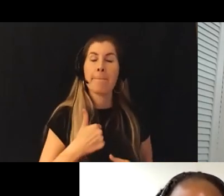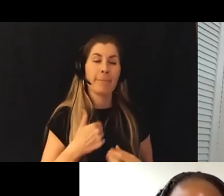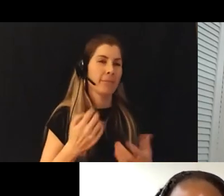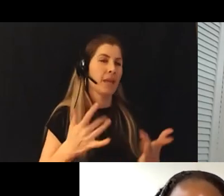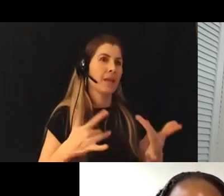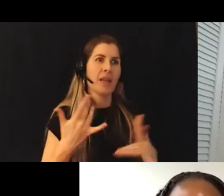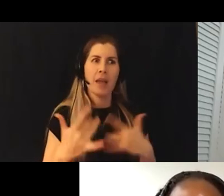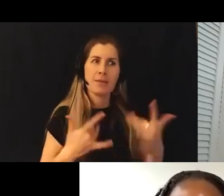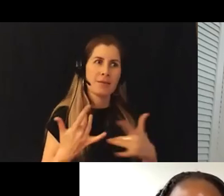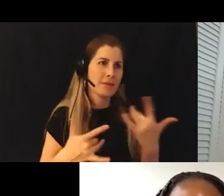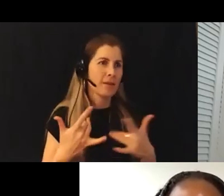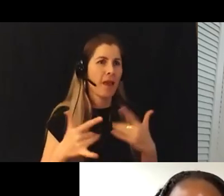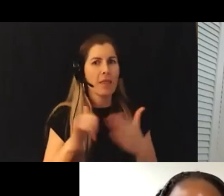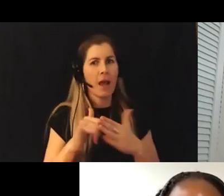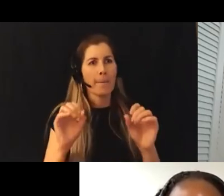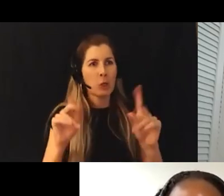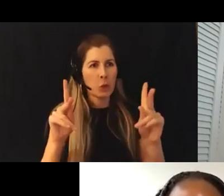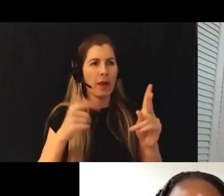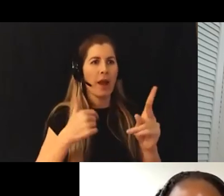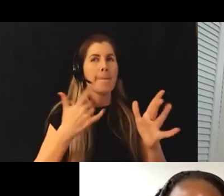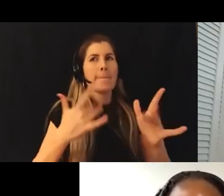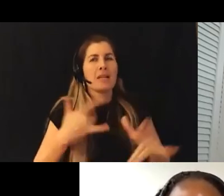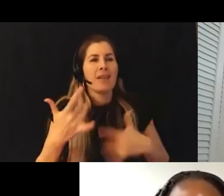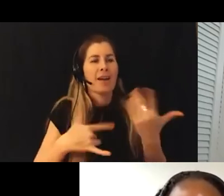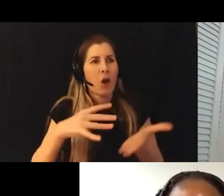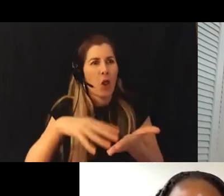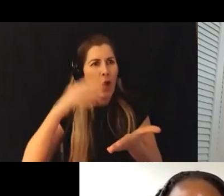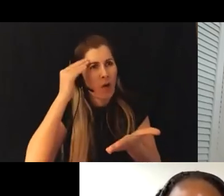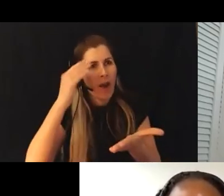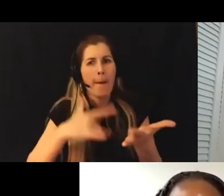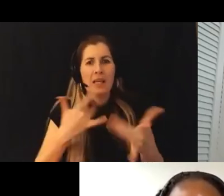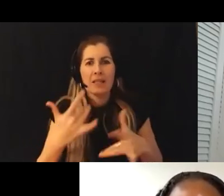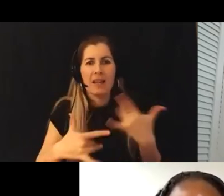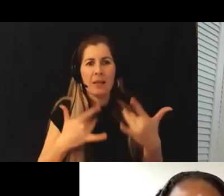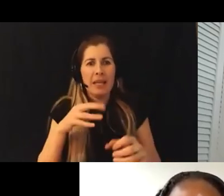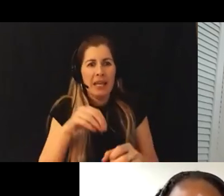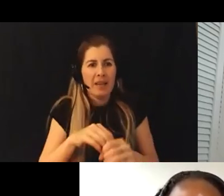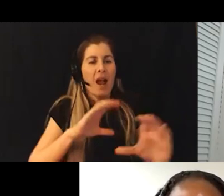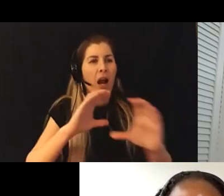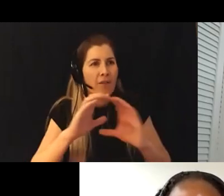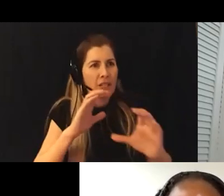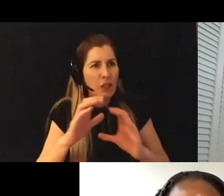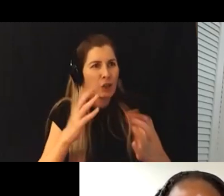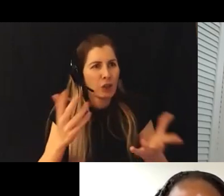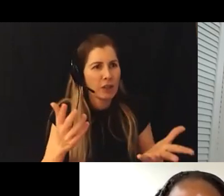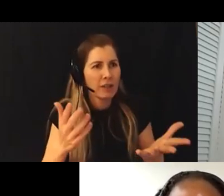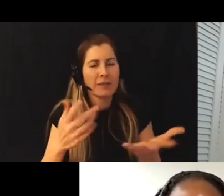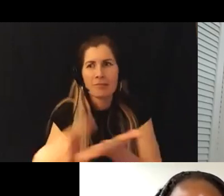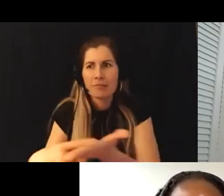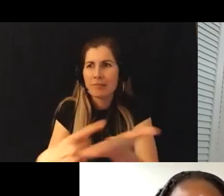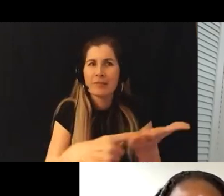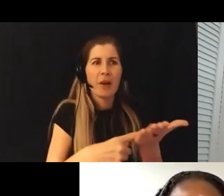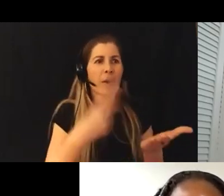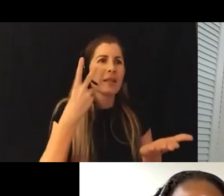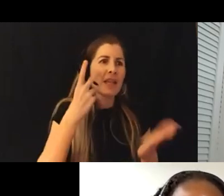I'm excited to learn. I'm excited to be in conversation and dialogue to figure out, you know, what role the Arts